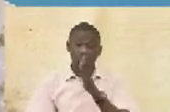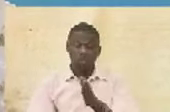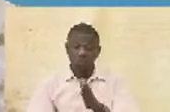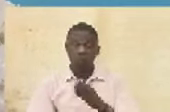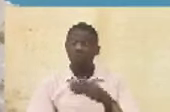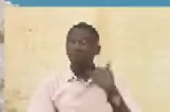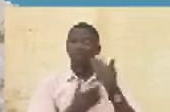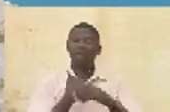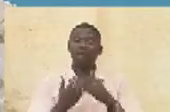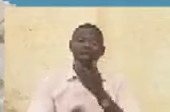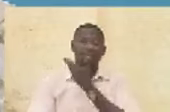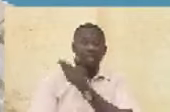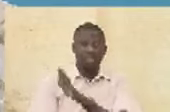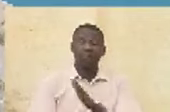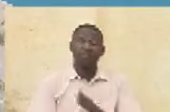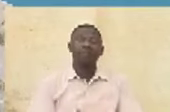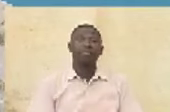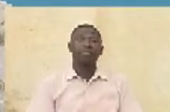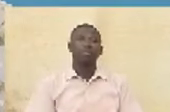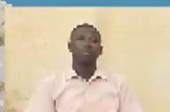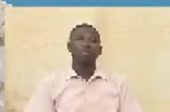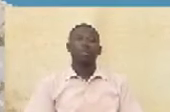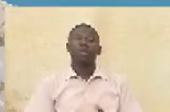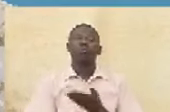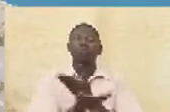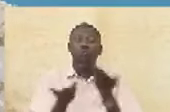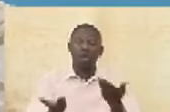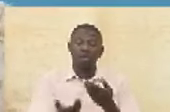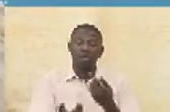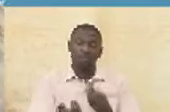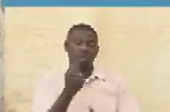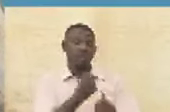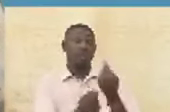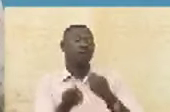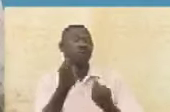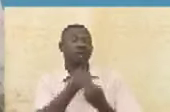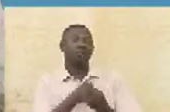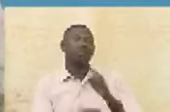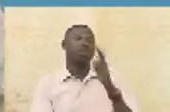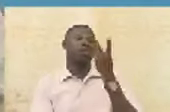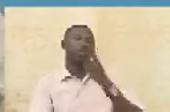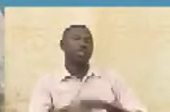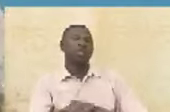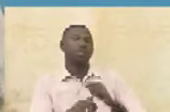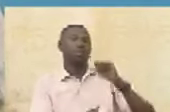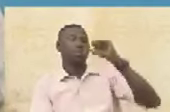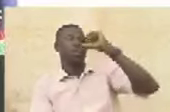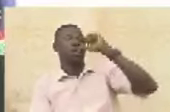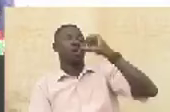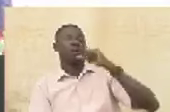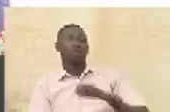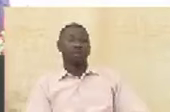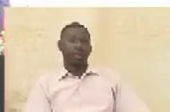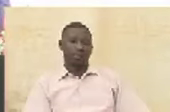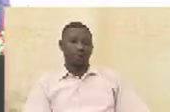will not leave that area. Wala mendi fulanya wa simba. That's why we were given the medicine the second time. And can you tell us